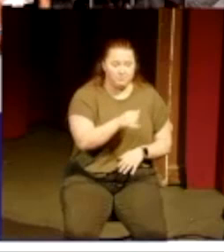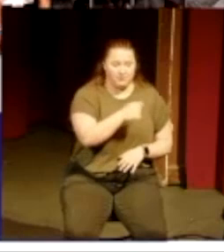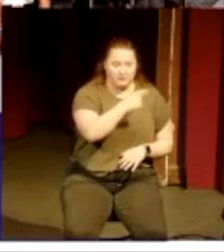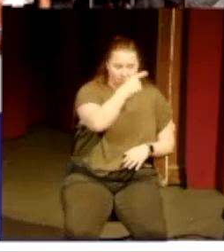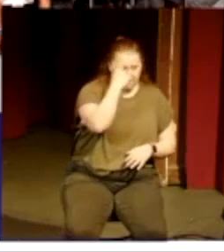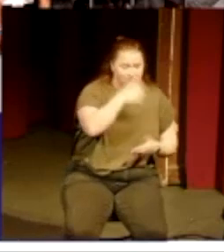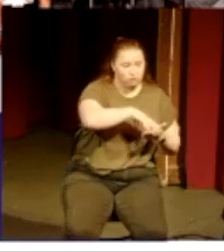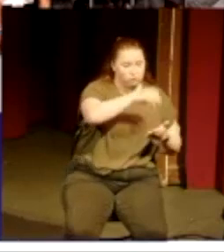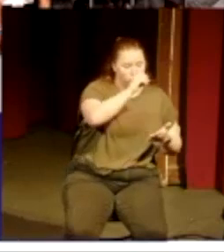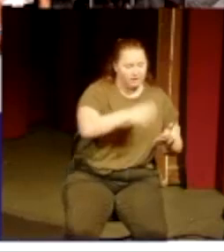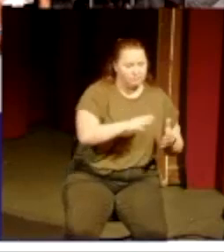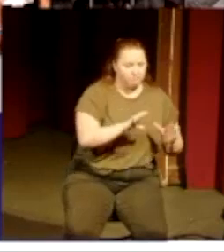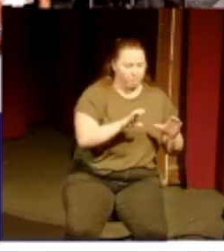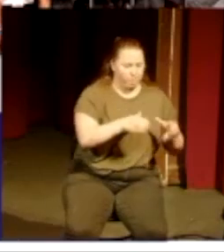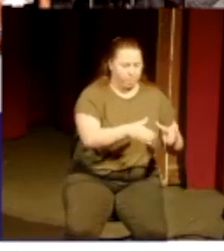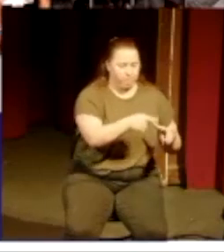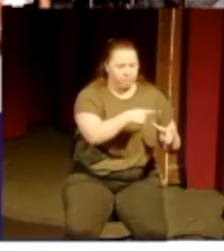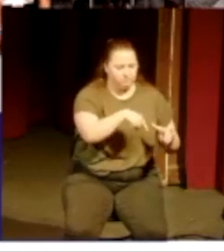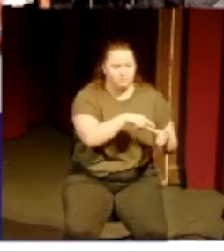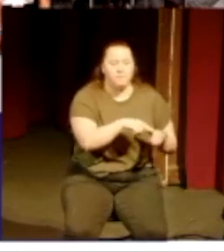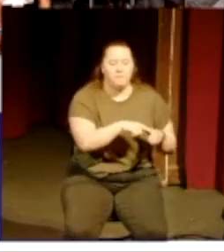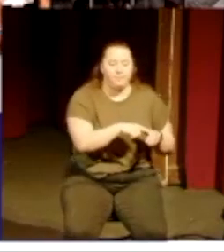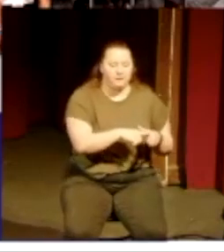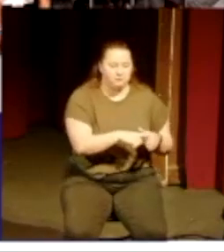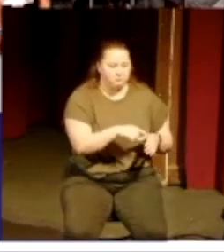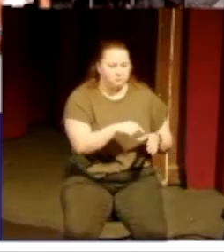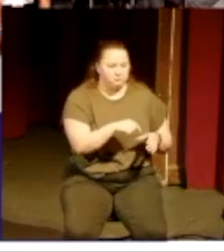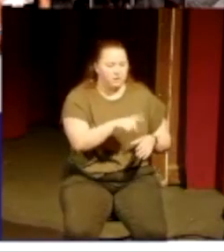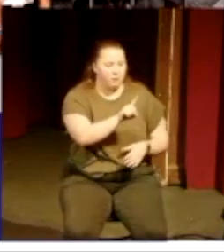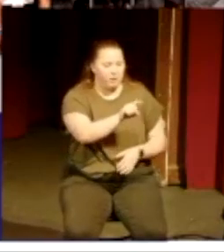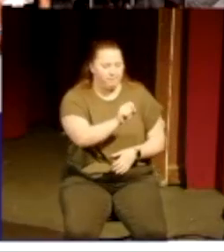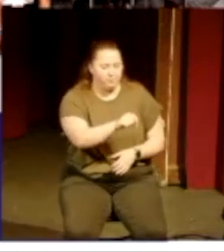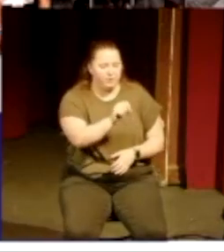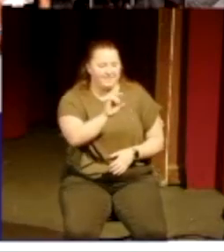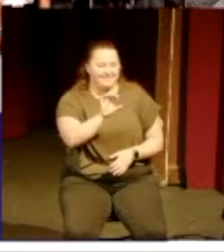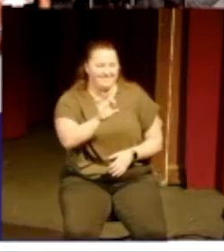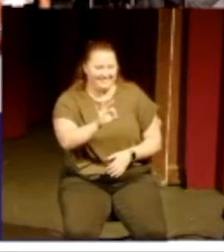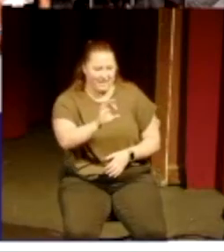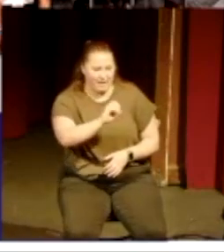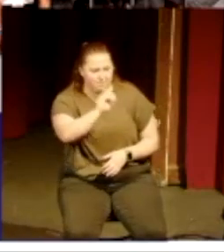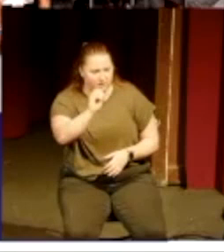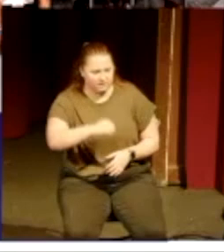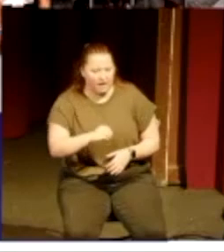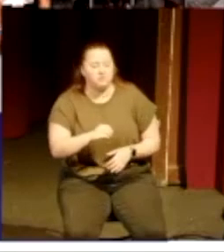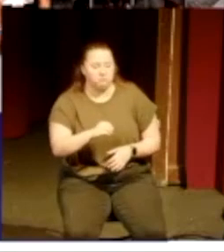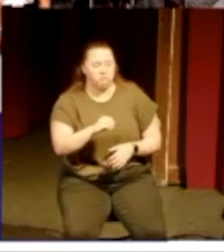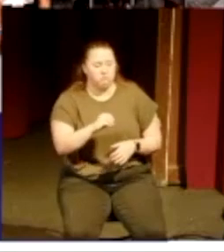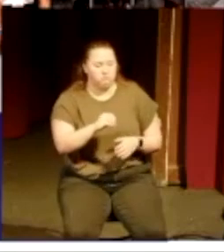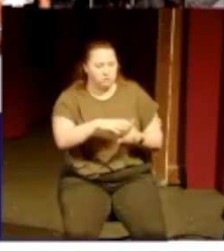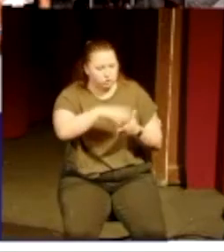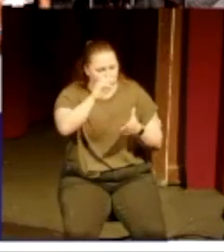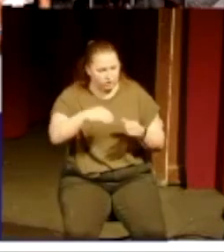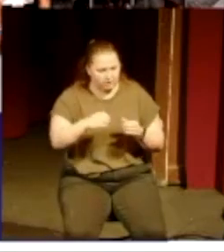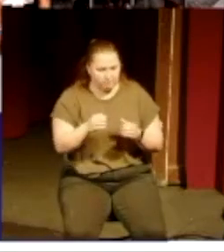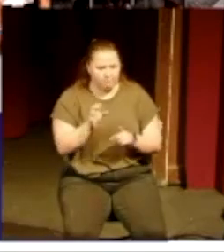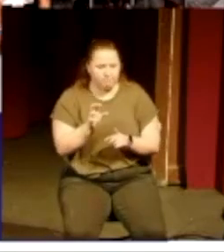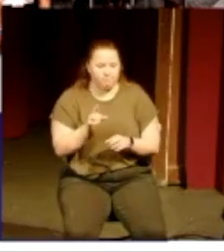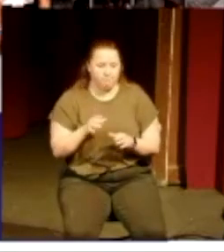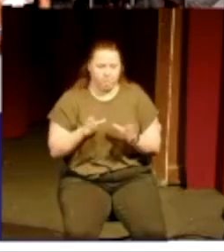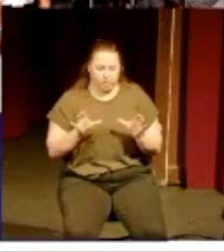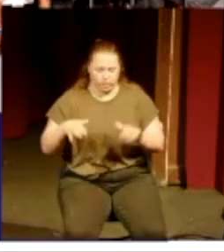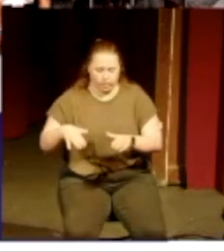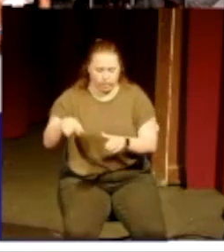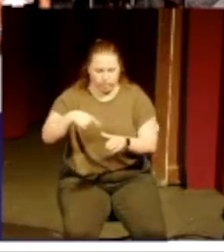the fall of 2021, they made up 1.9% of our overall student population. That's about even with Tulare